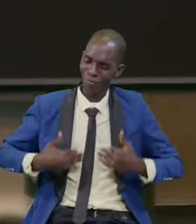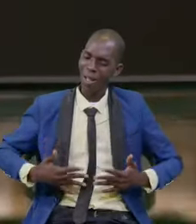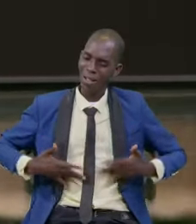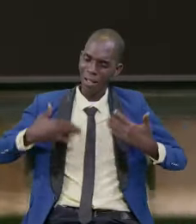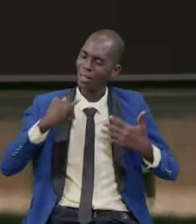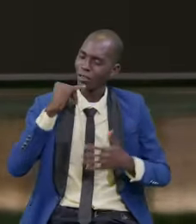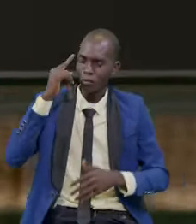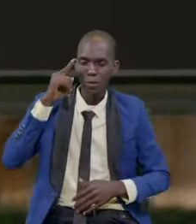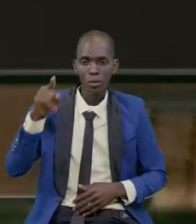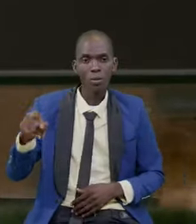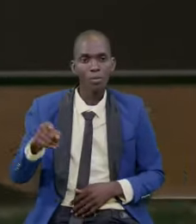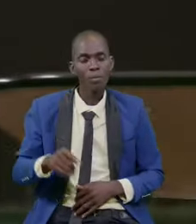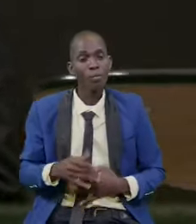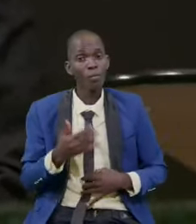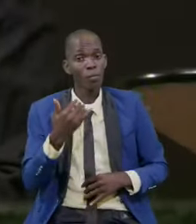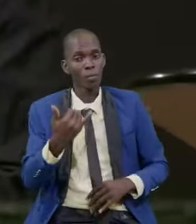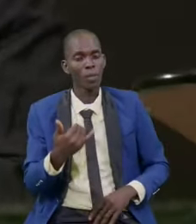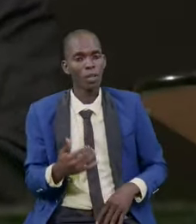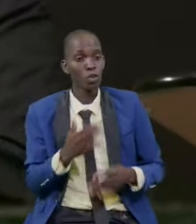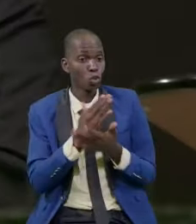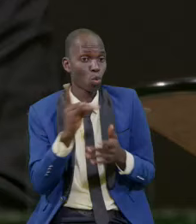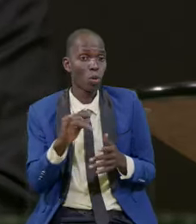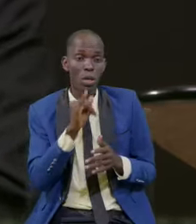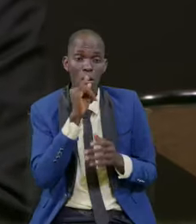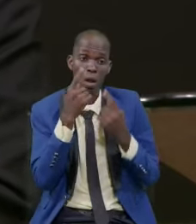somebody is crying. Why are you crying?